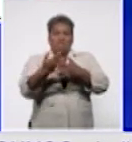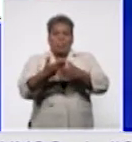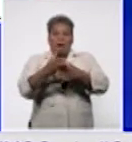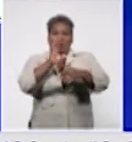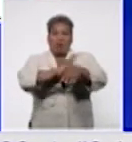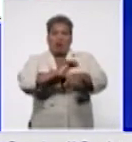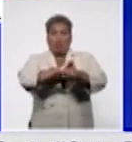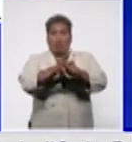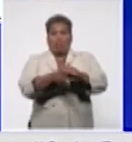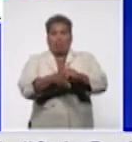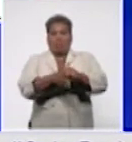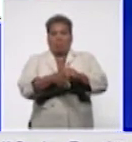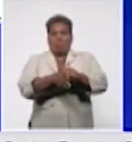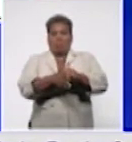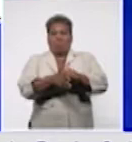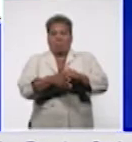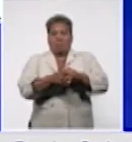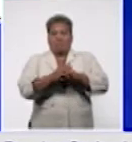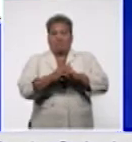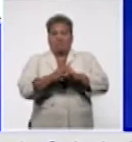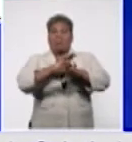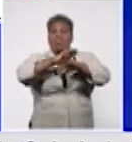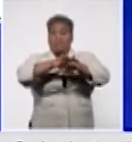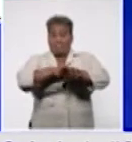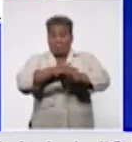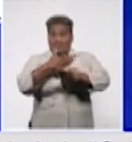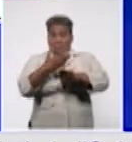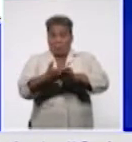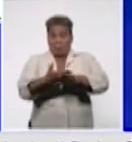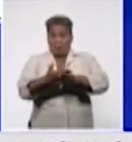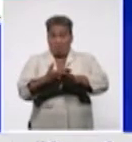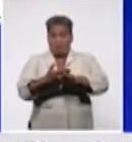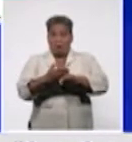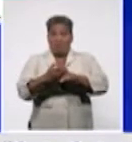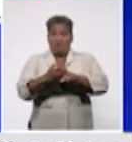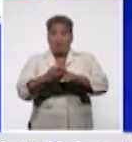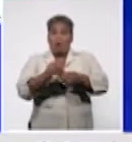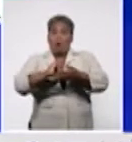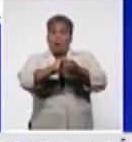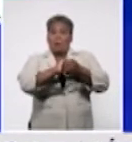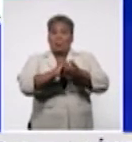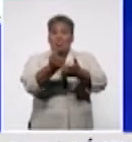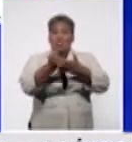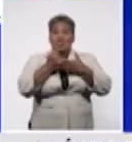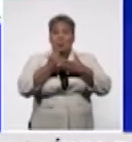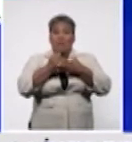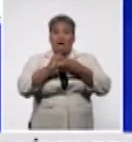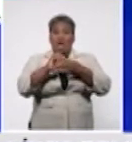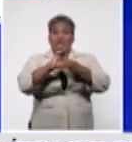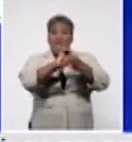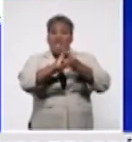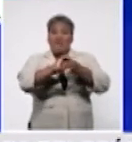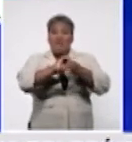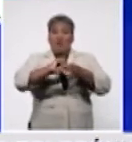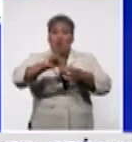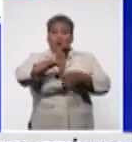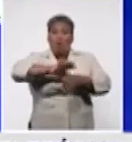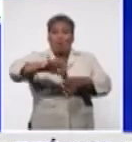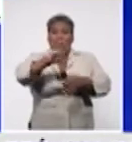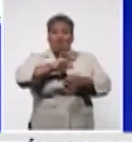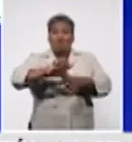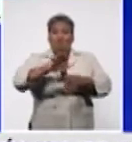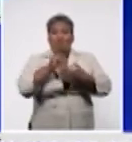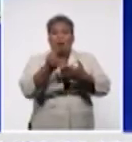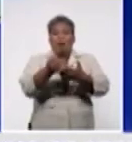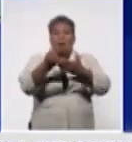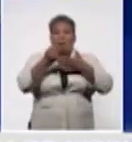great spread of the disease in the capital, which is why a new set of measures are being applied from today on. In Pinar del Río,